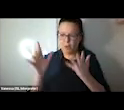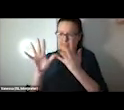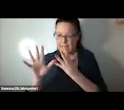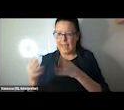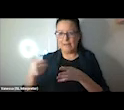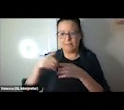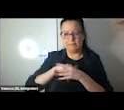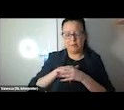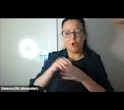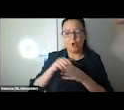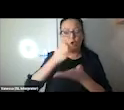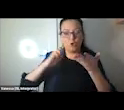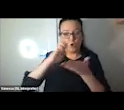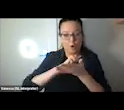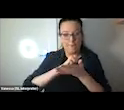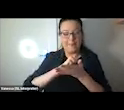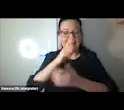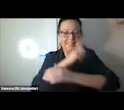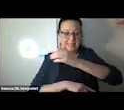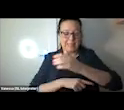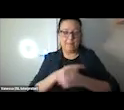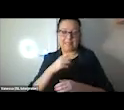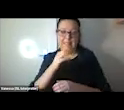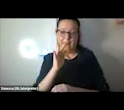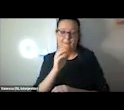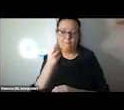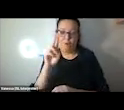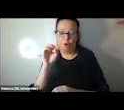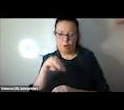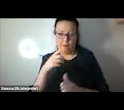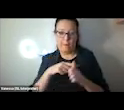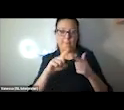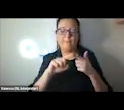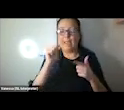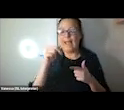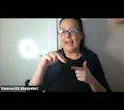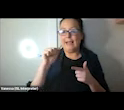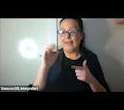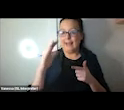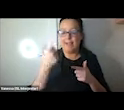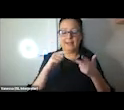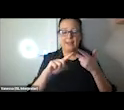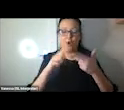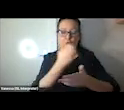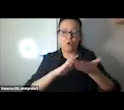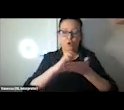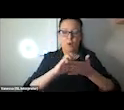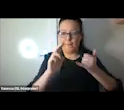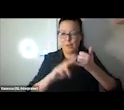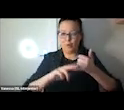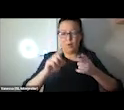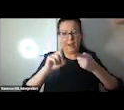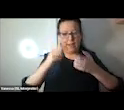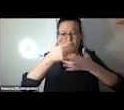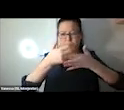the European Disability Forum, ANEC, the European Voice on Standardization, the European Union, and many others.